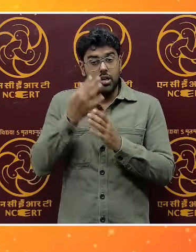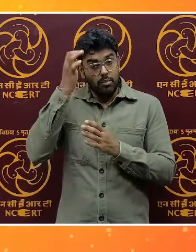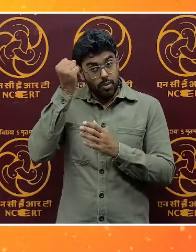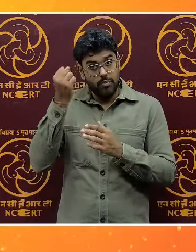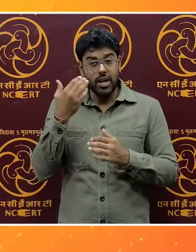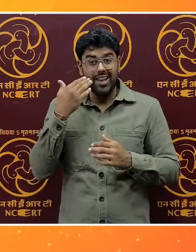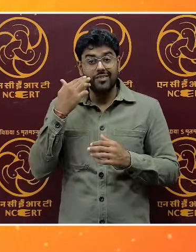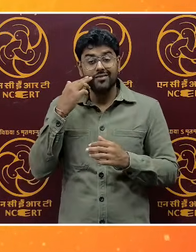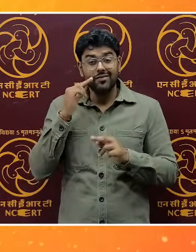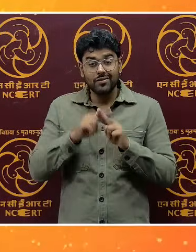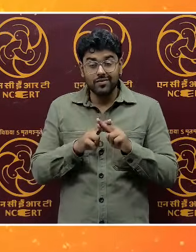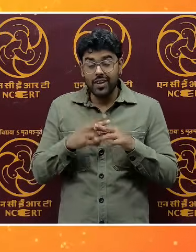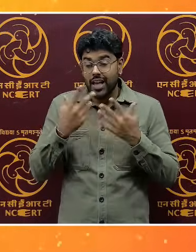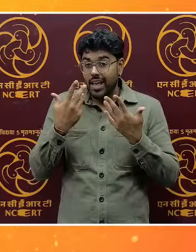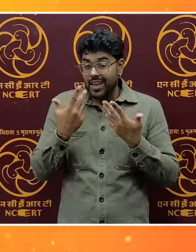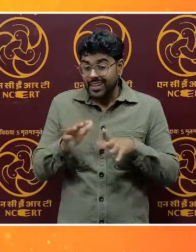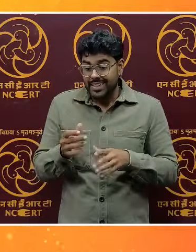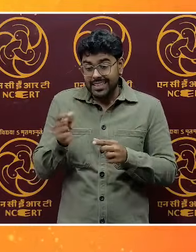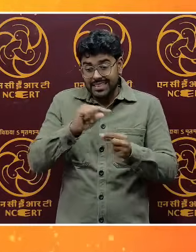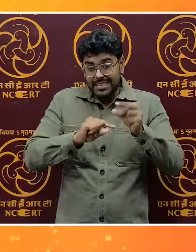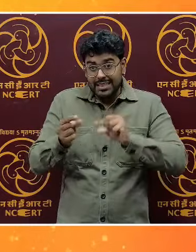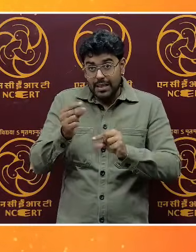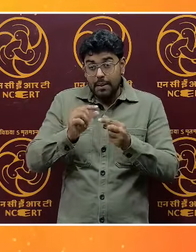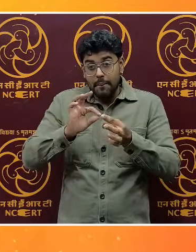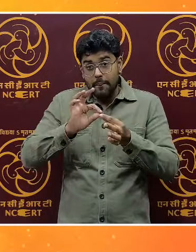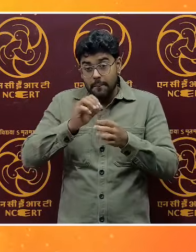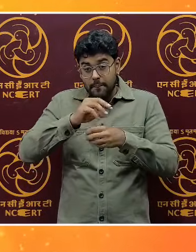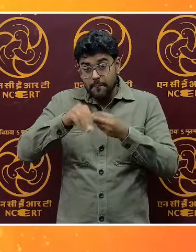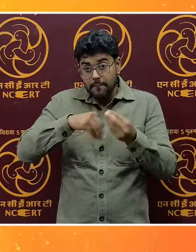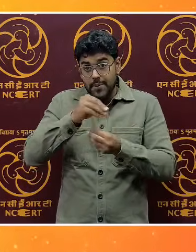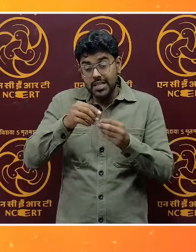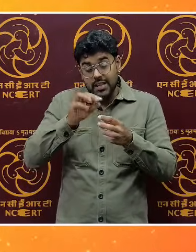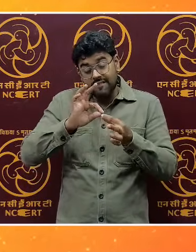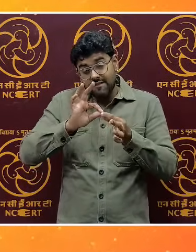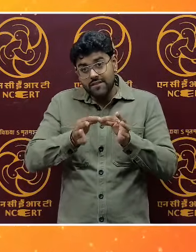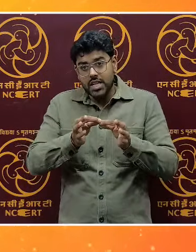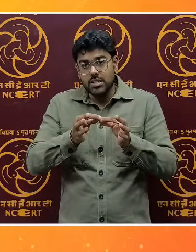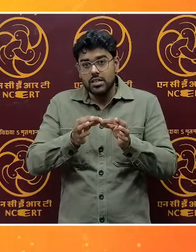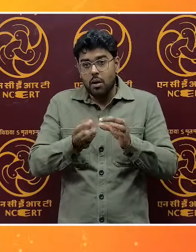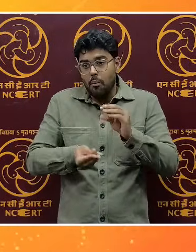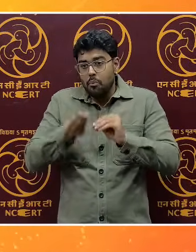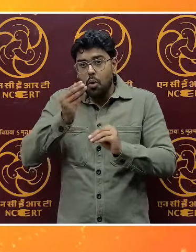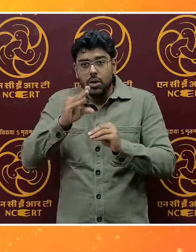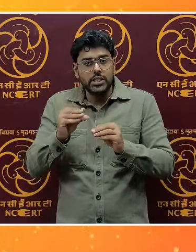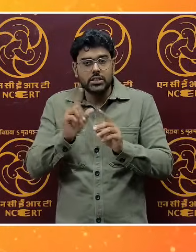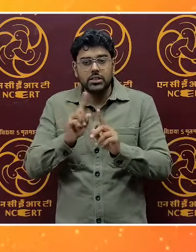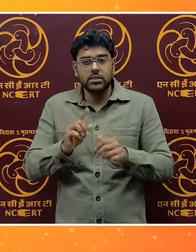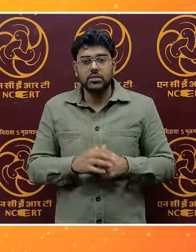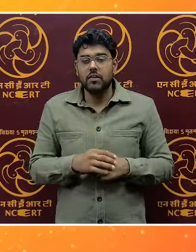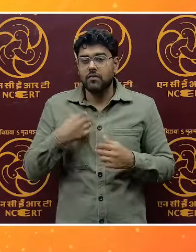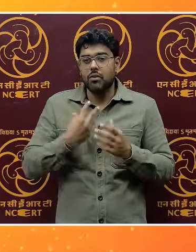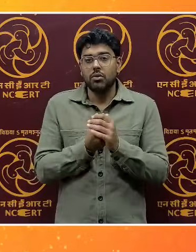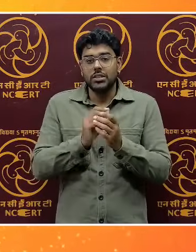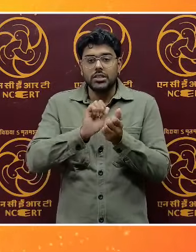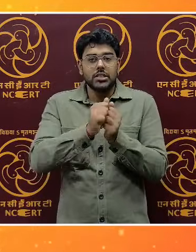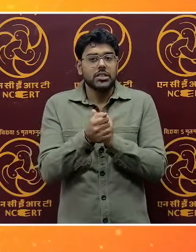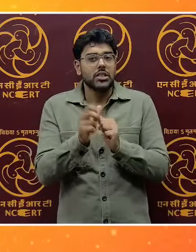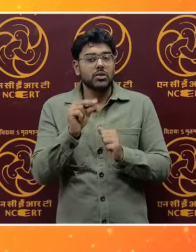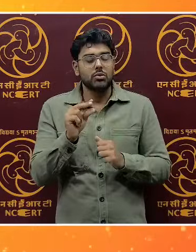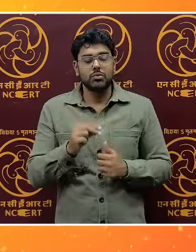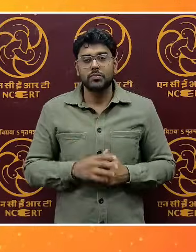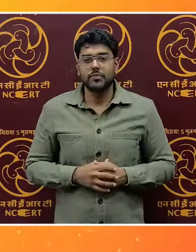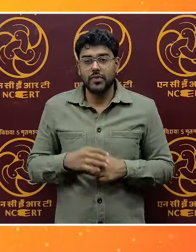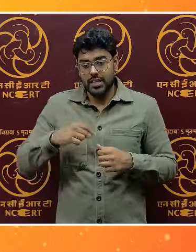consideration, that whatever is reacting, it is reacting in fixed ratio. Okay. We cannot change the composition as